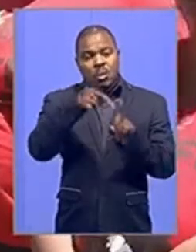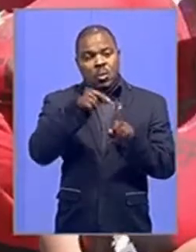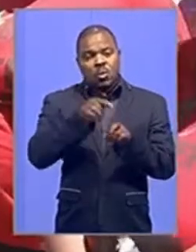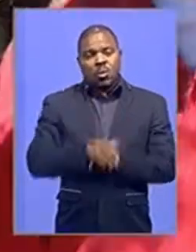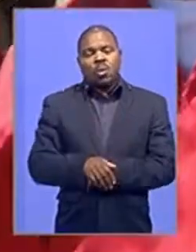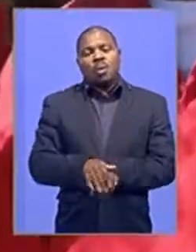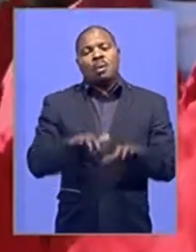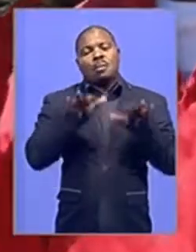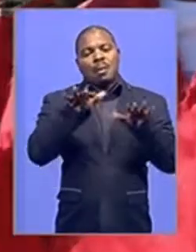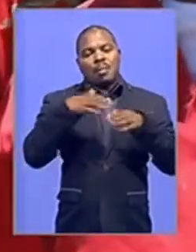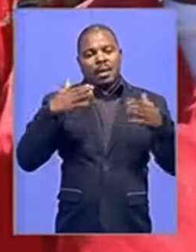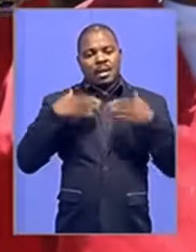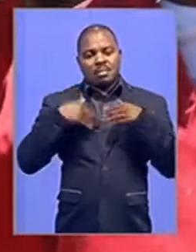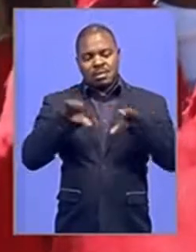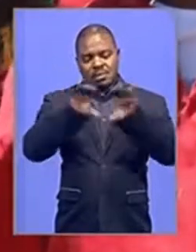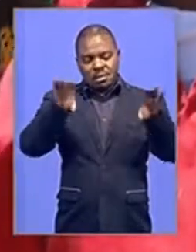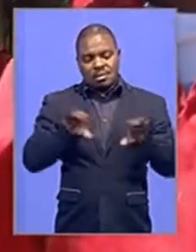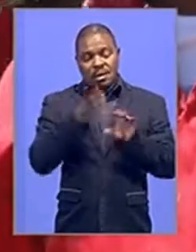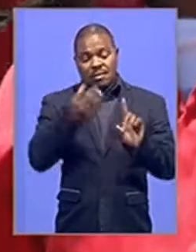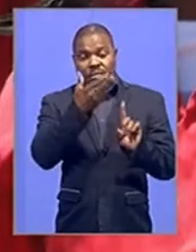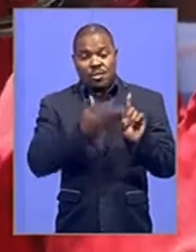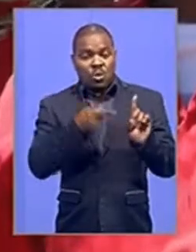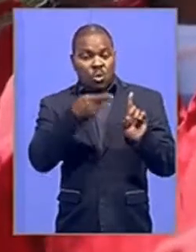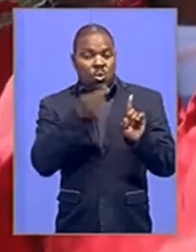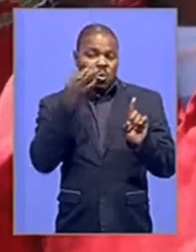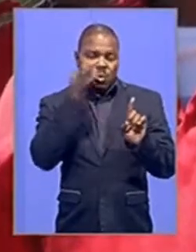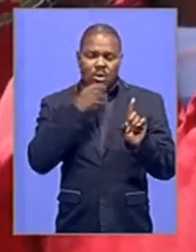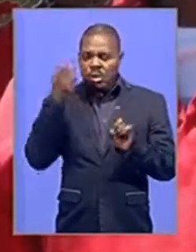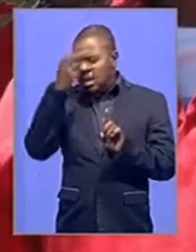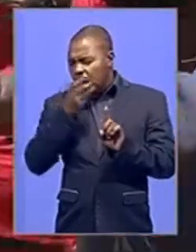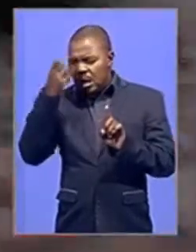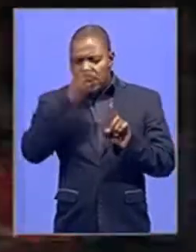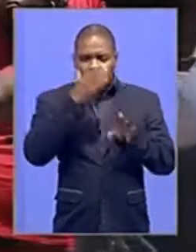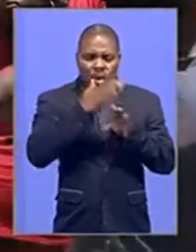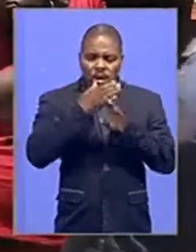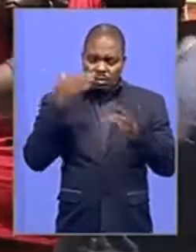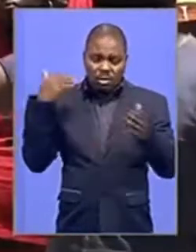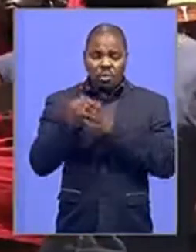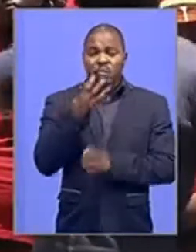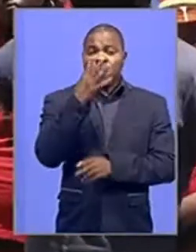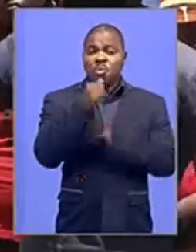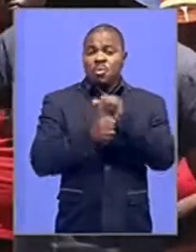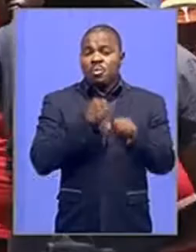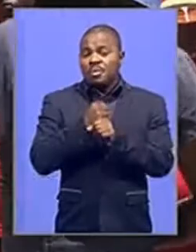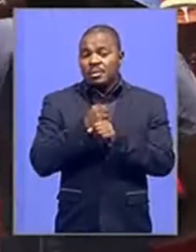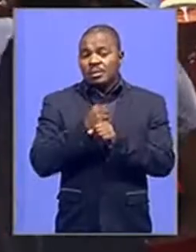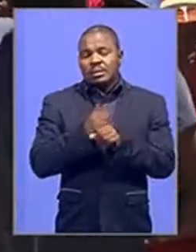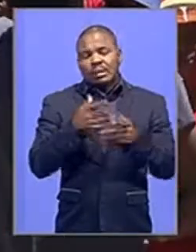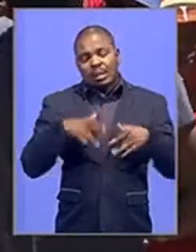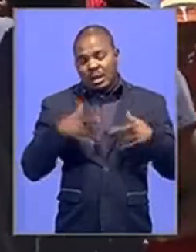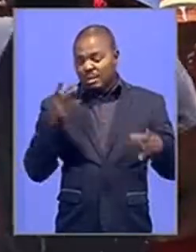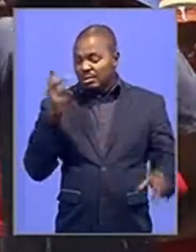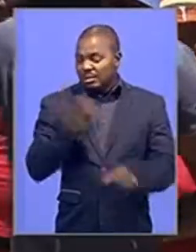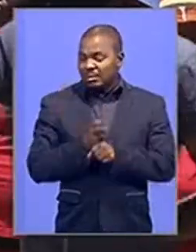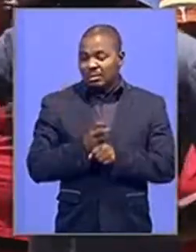Public Administration. Landela a re o sale a batla tiro dingwaga tse nne tse di fetileng, a re botshelo bothata fa o